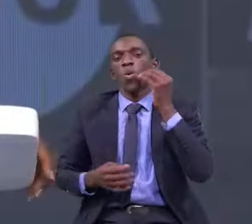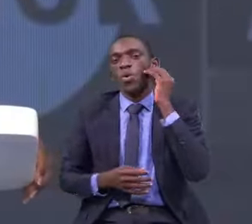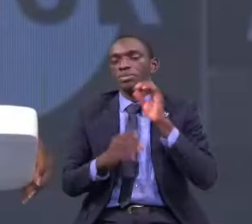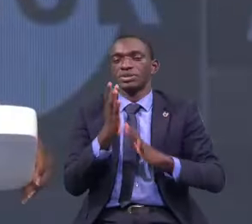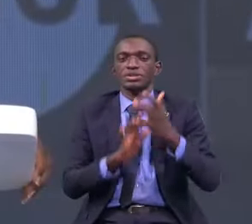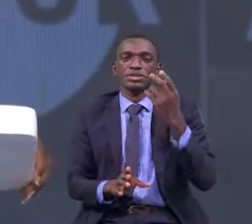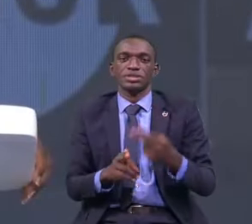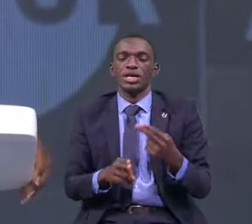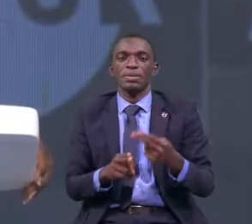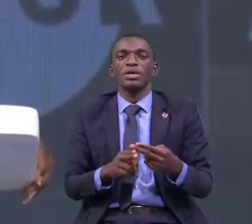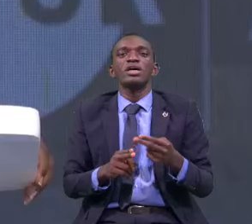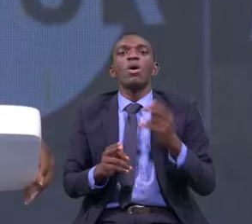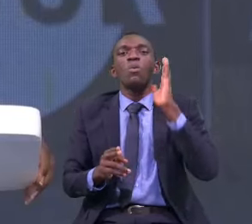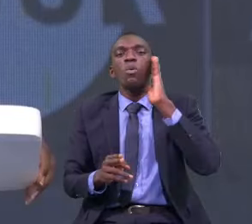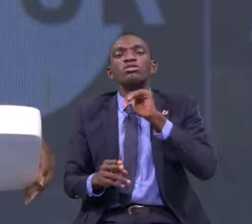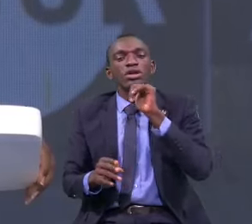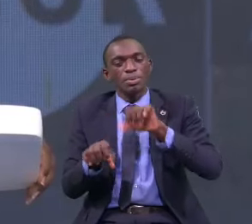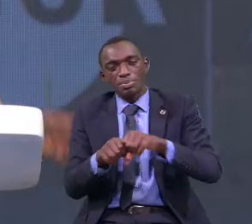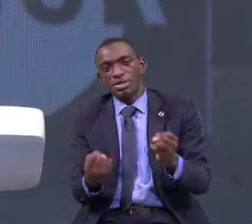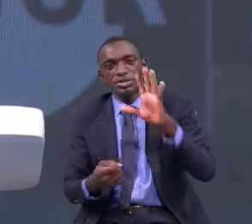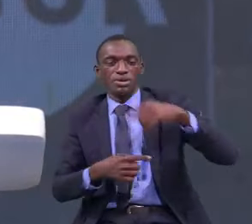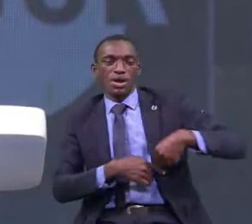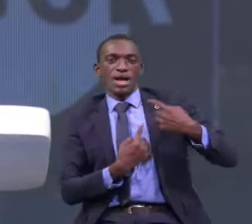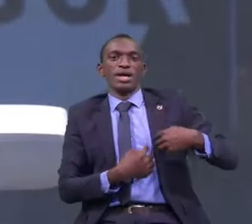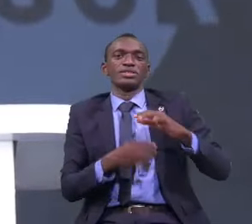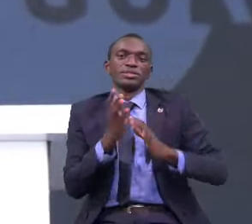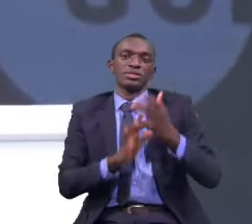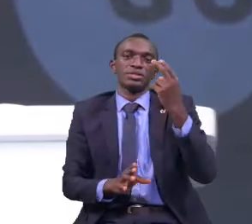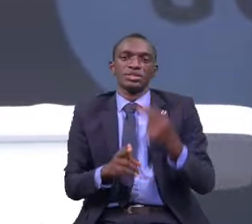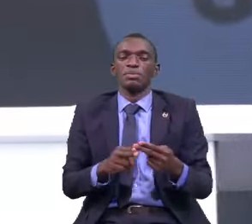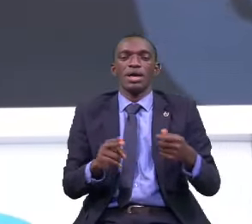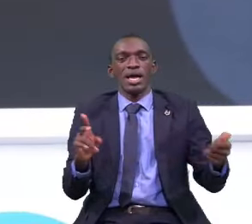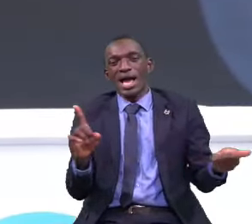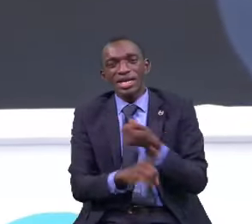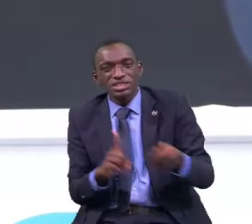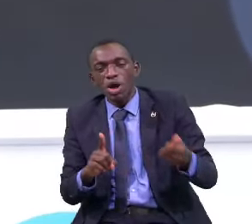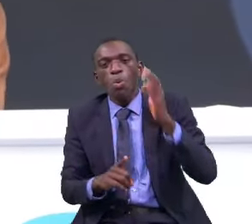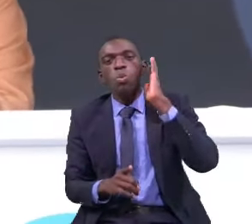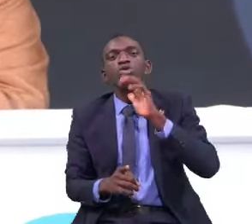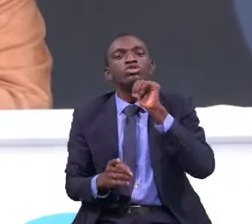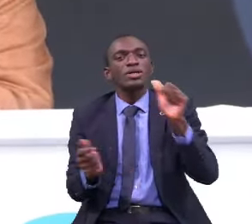Will not break your heart. Will not break your destiny.